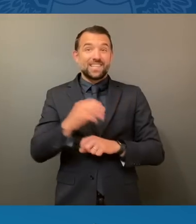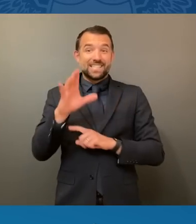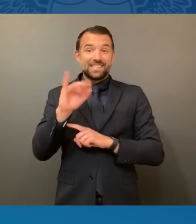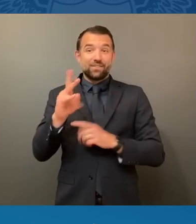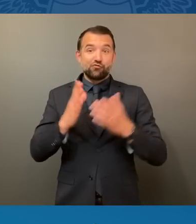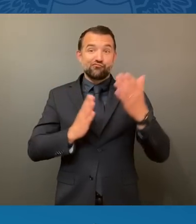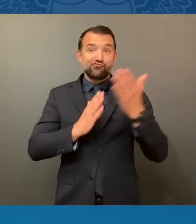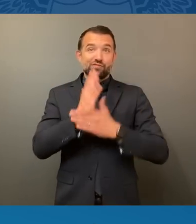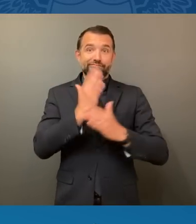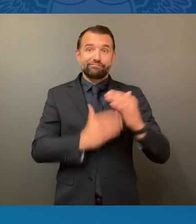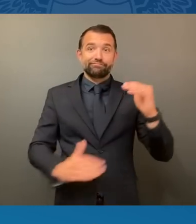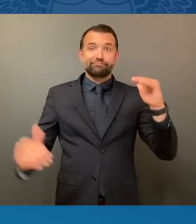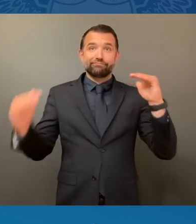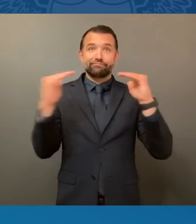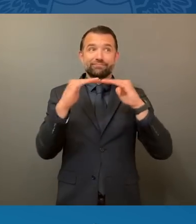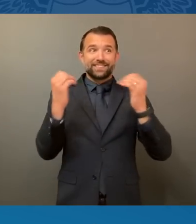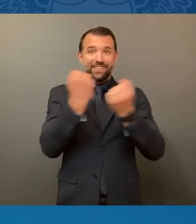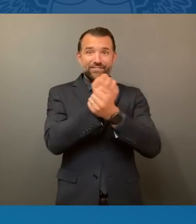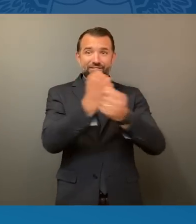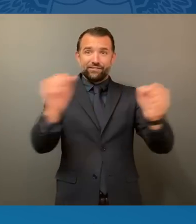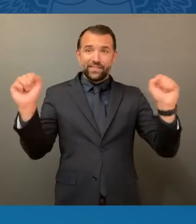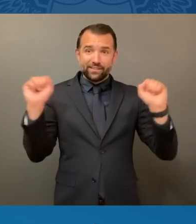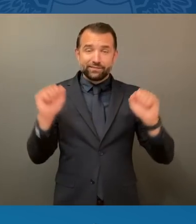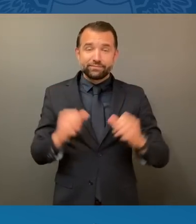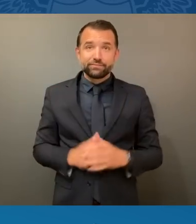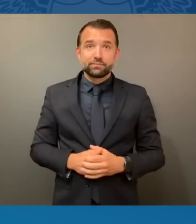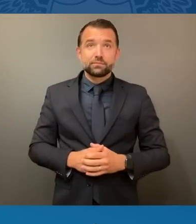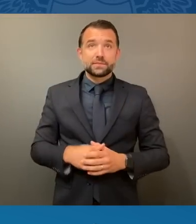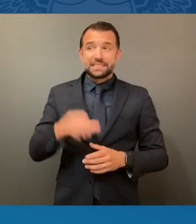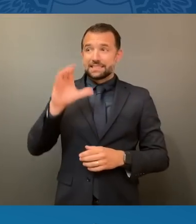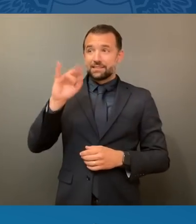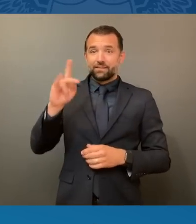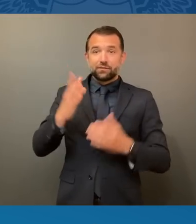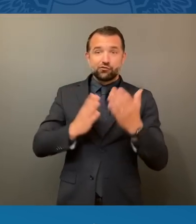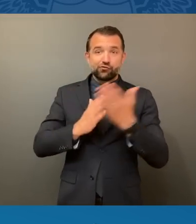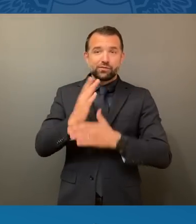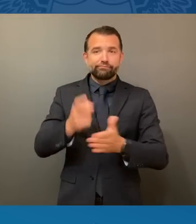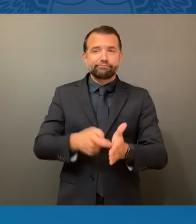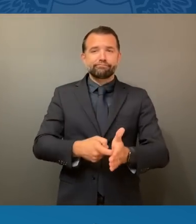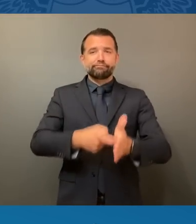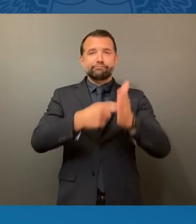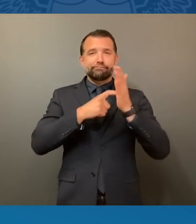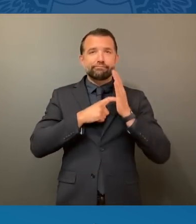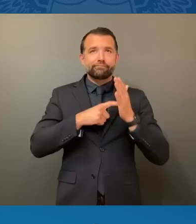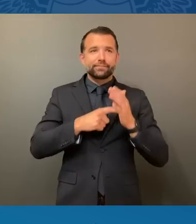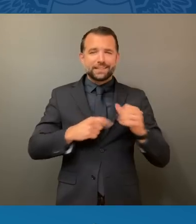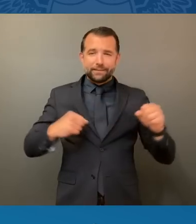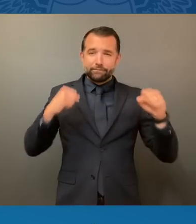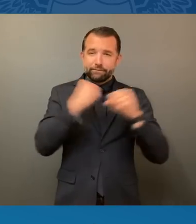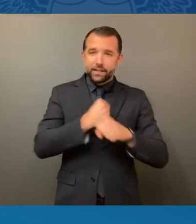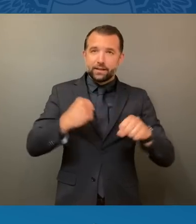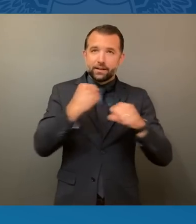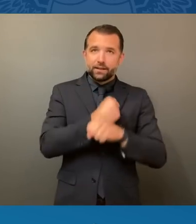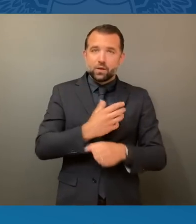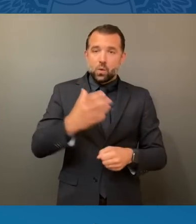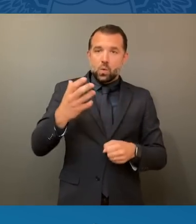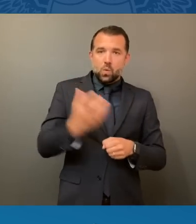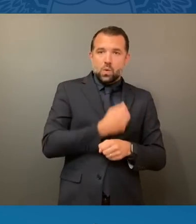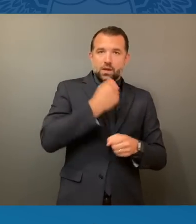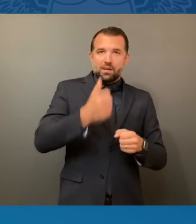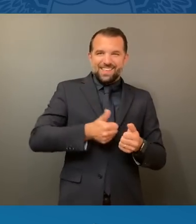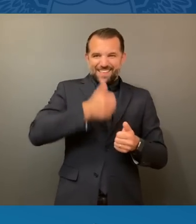the fight for justice, the fight for civil rights must be fought and won with each generation. And I think she had 2 points